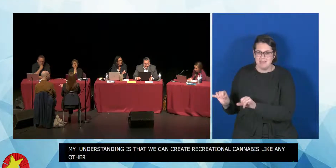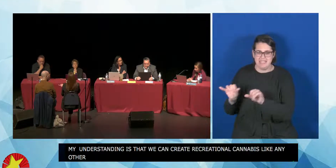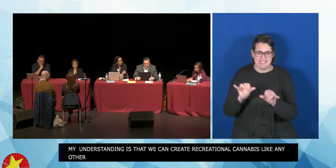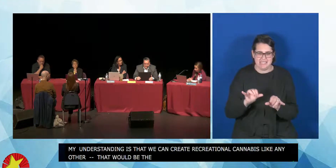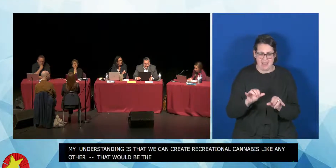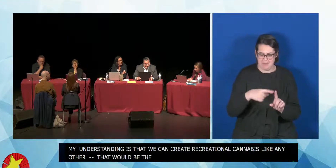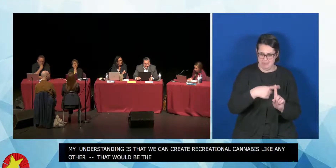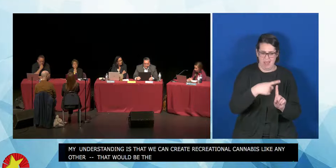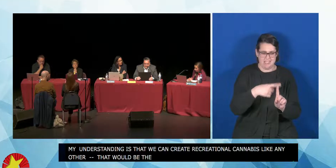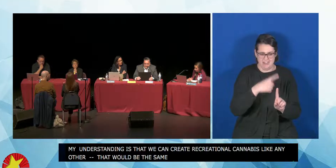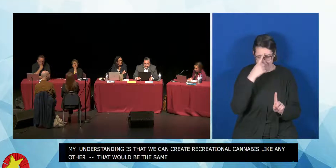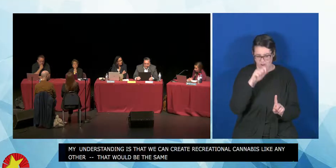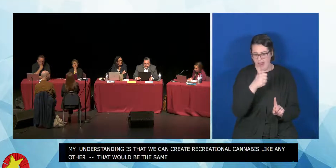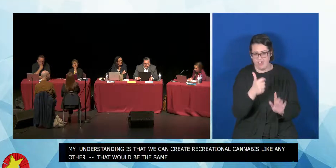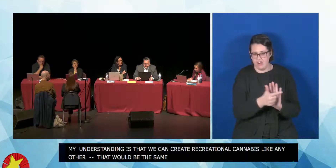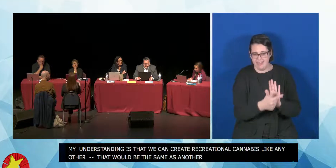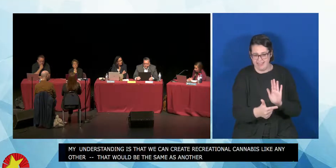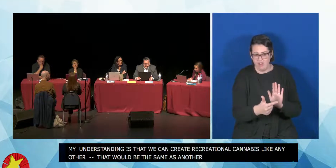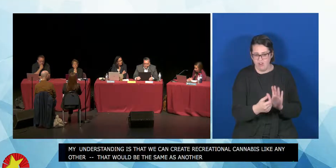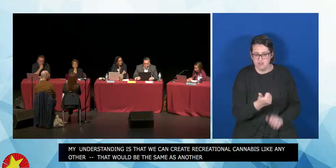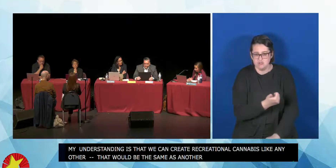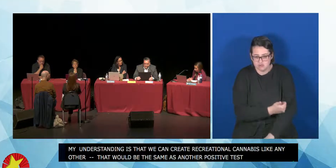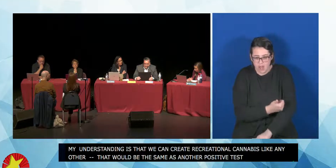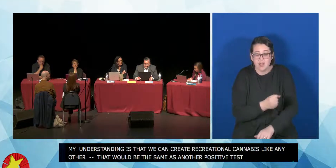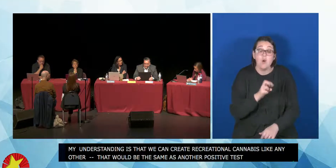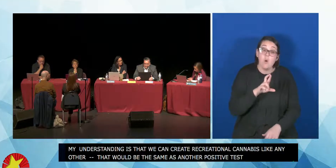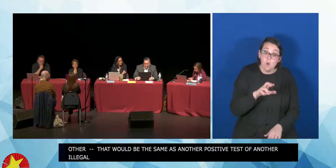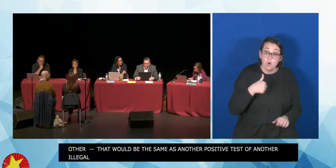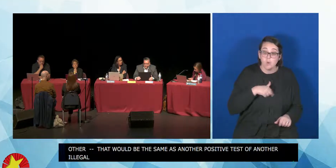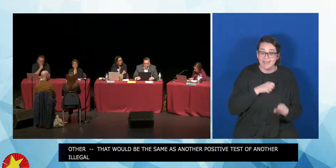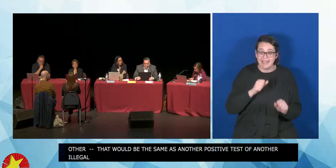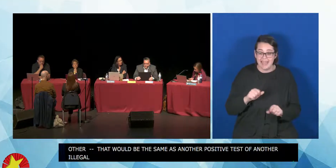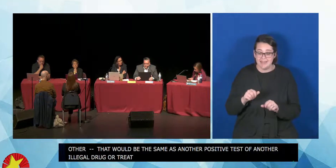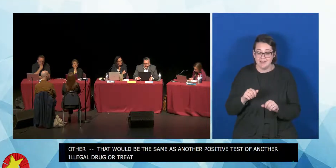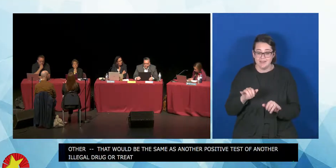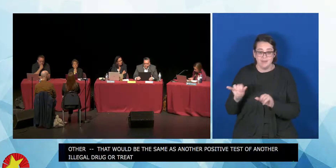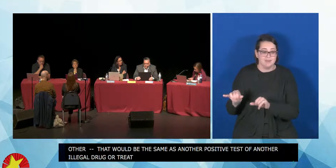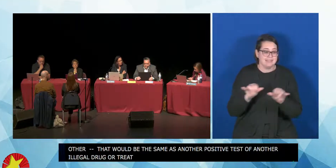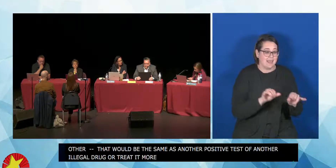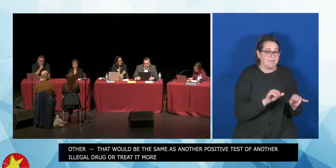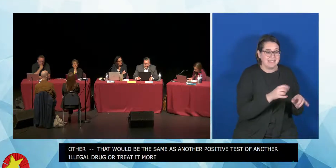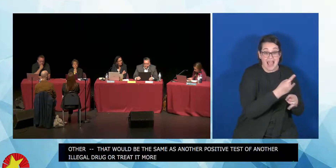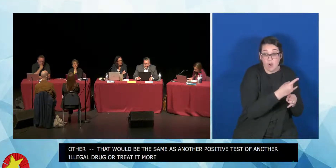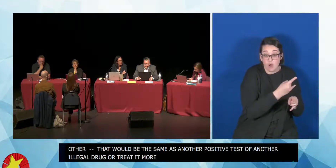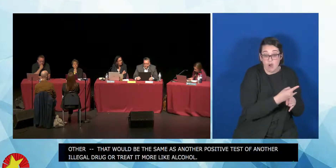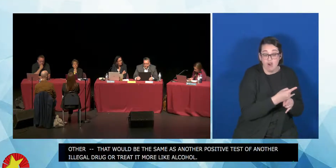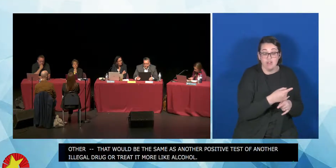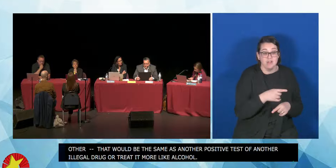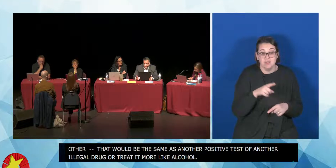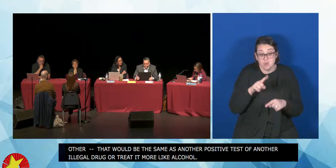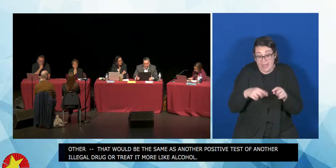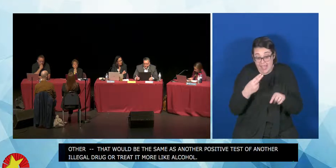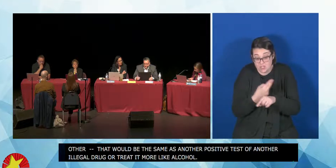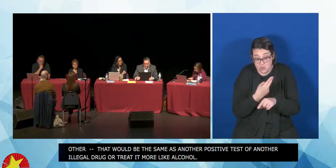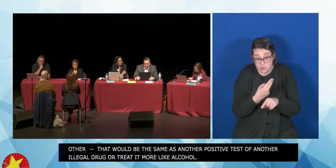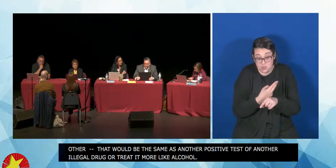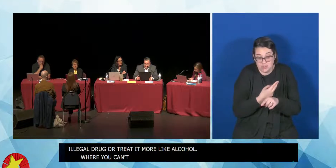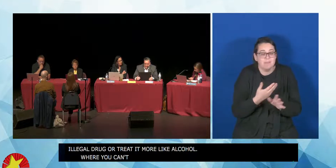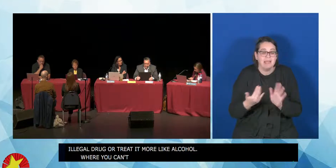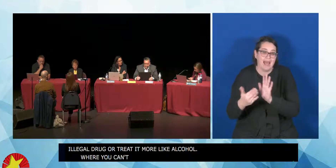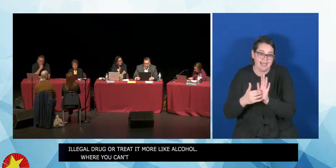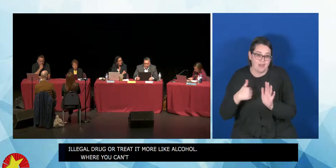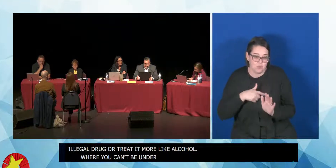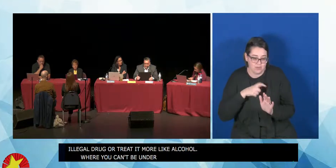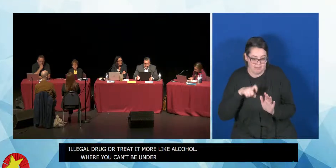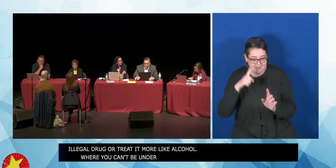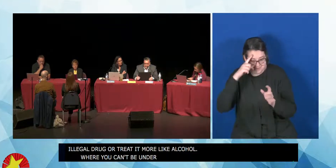test of another illegal drug. Or we can treat it more like alcohol, where you can't be under the influence, again, after the policy is updated, you